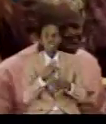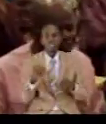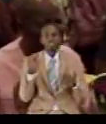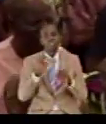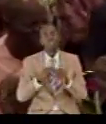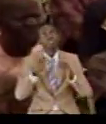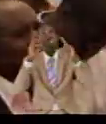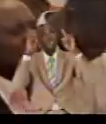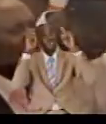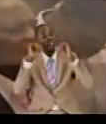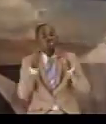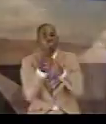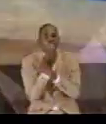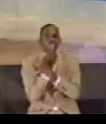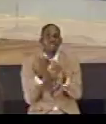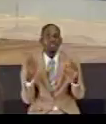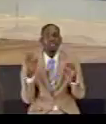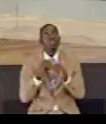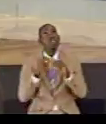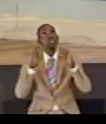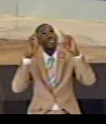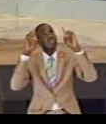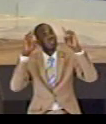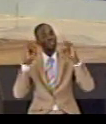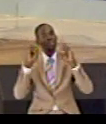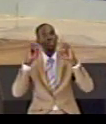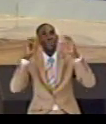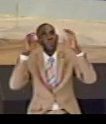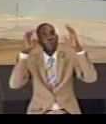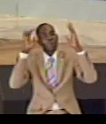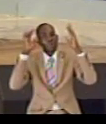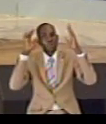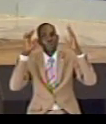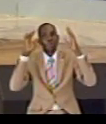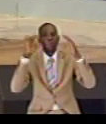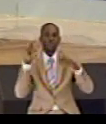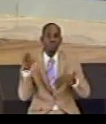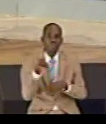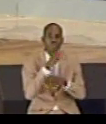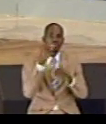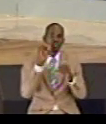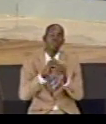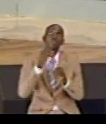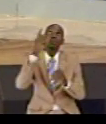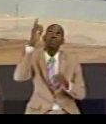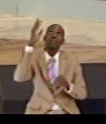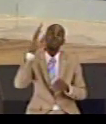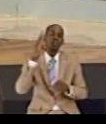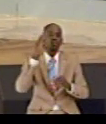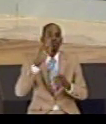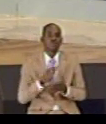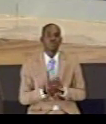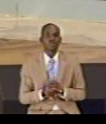him, deliverance in him, hope thou in God.